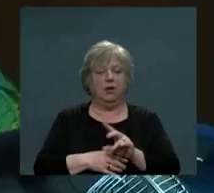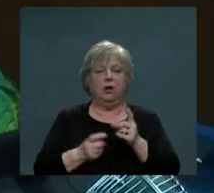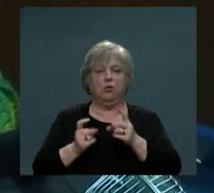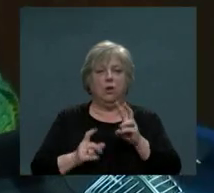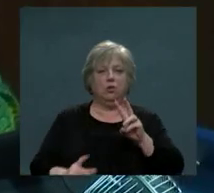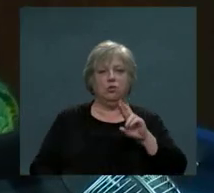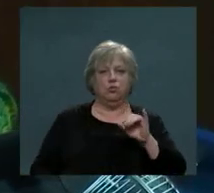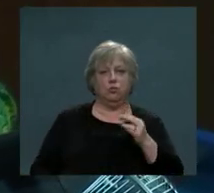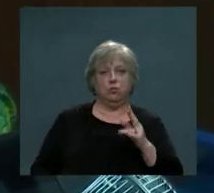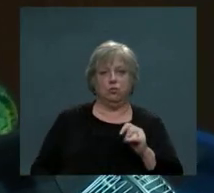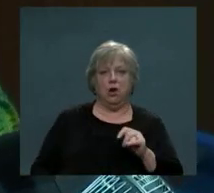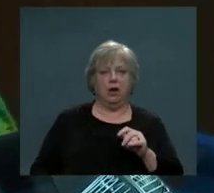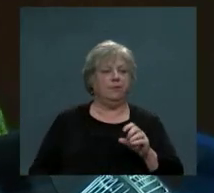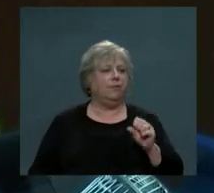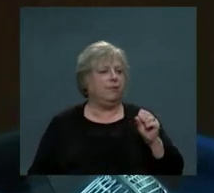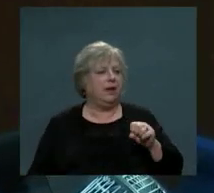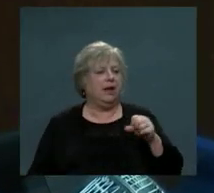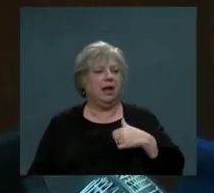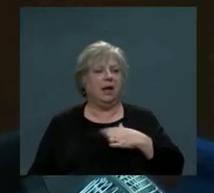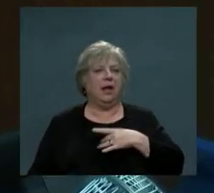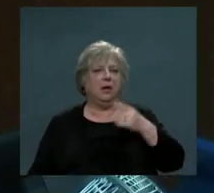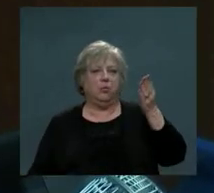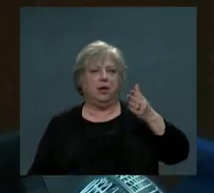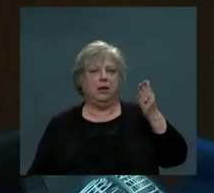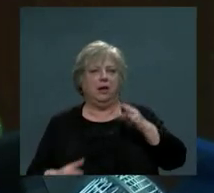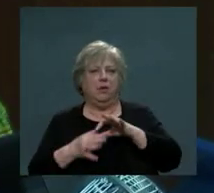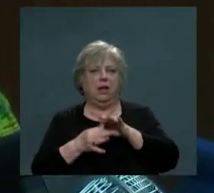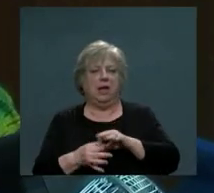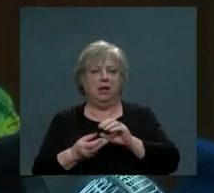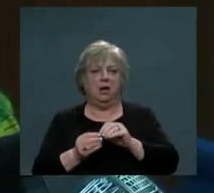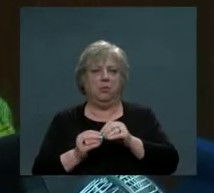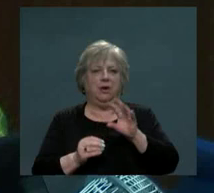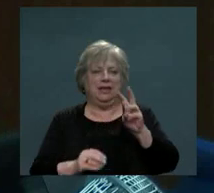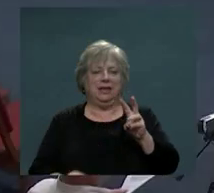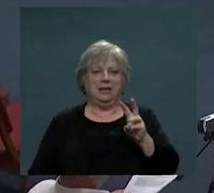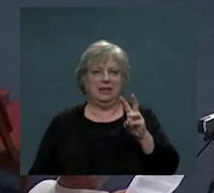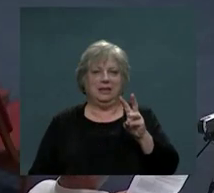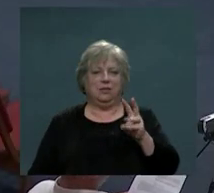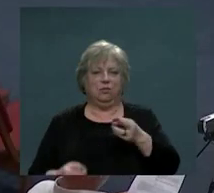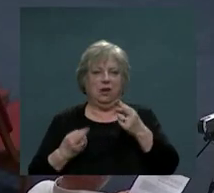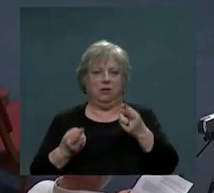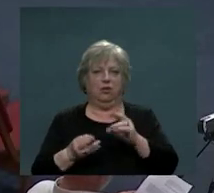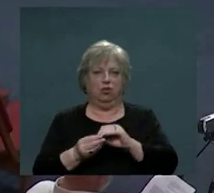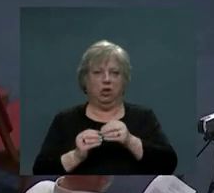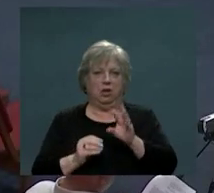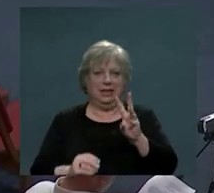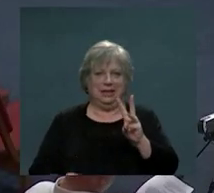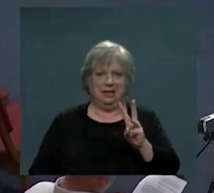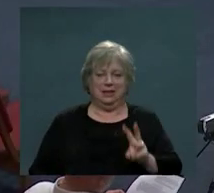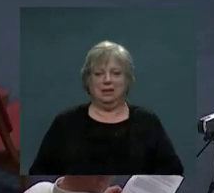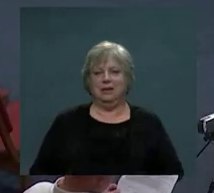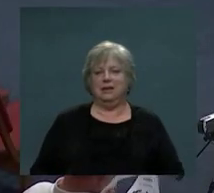yes, first, please. Yes, Mayor, I'd like a presentation on item 6, resolution 6.